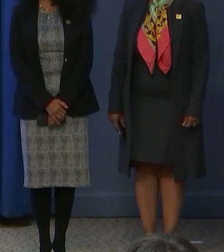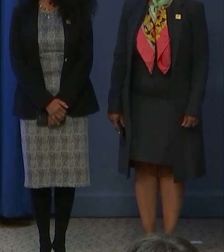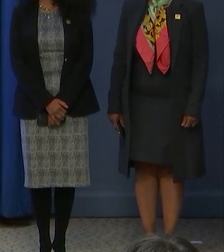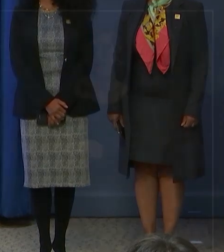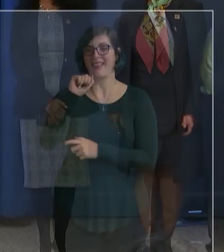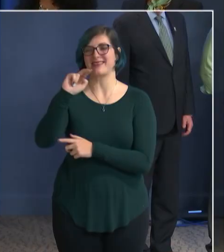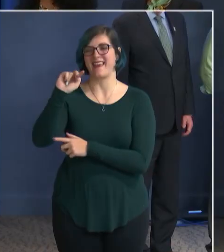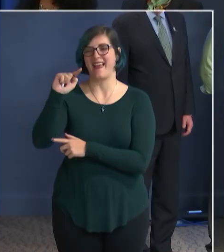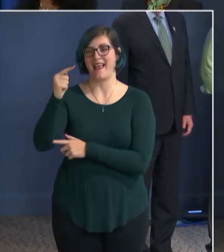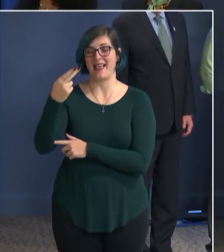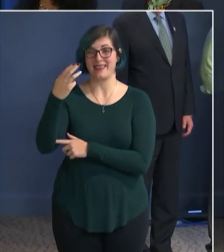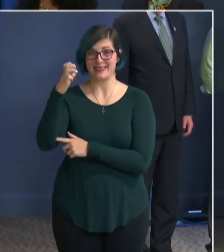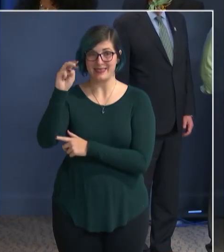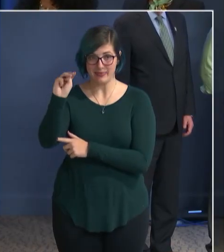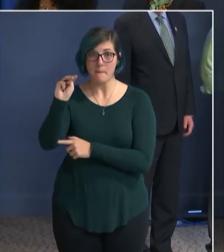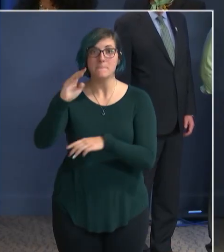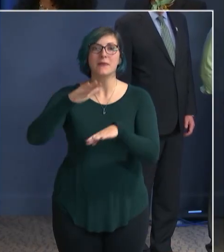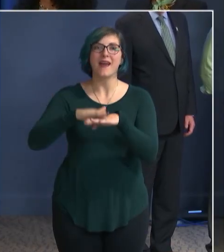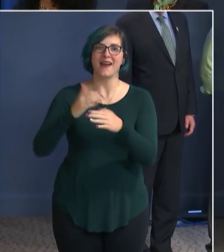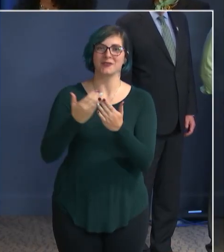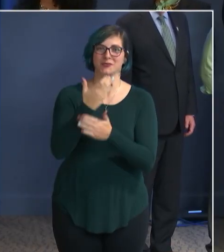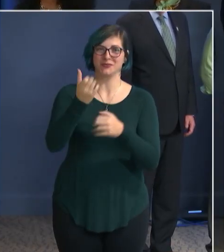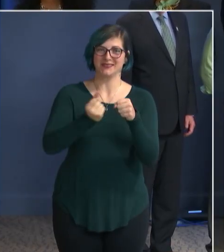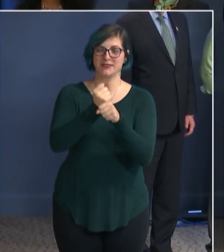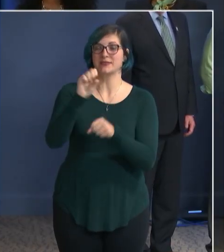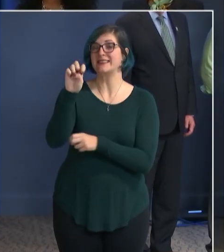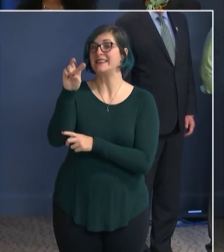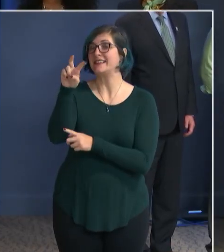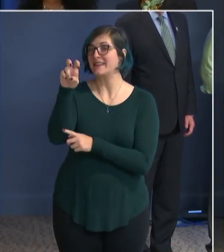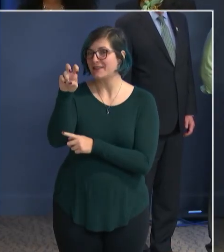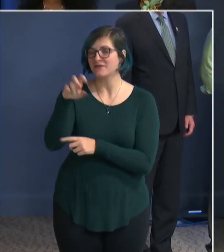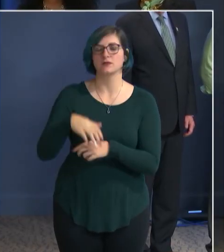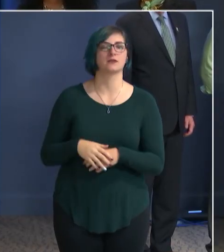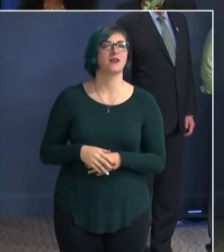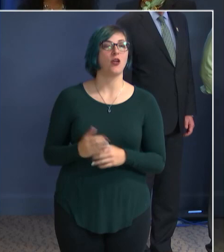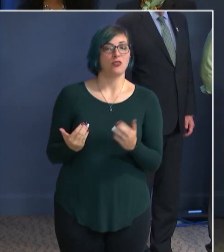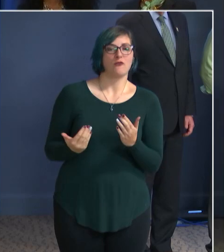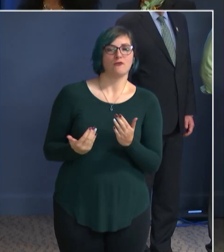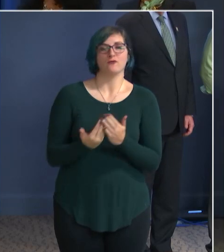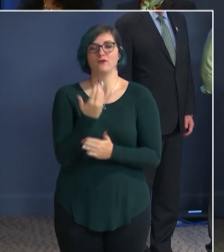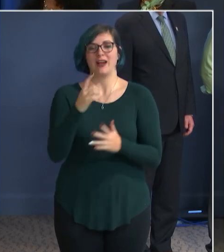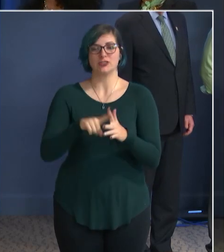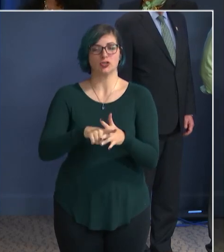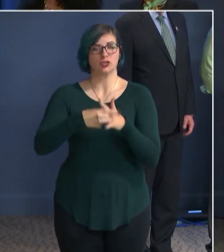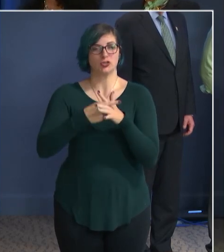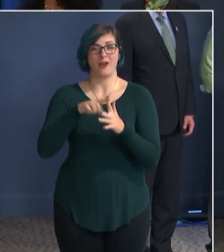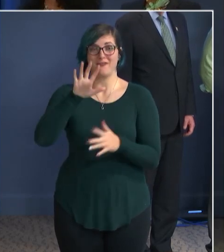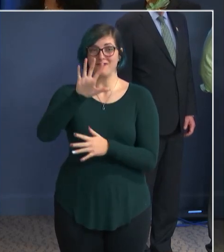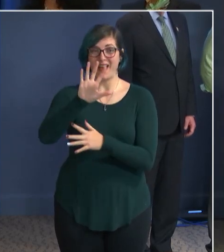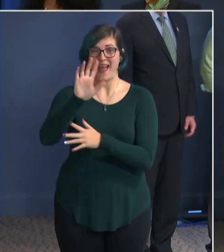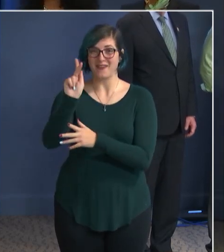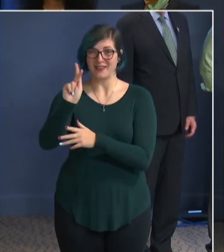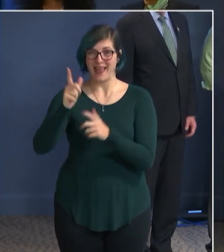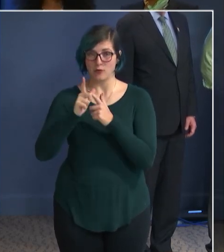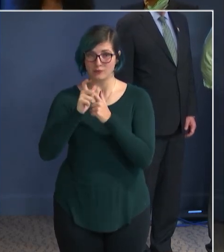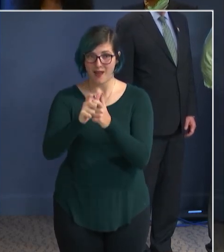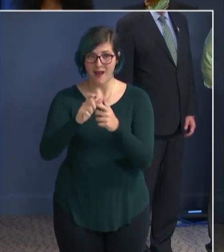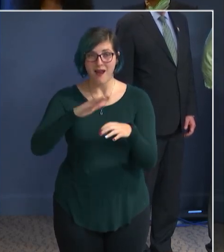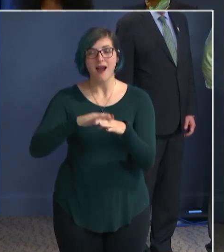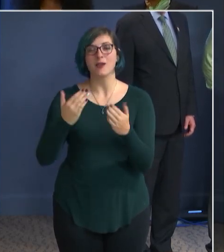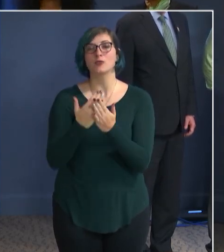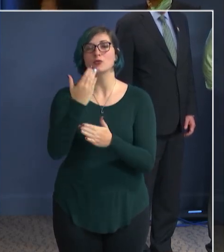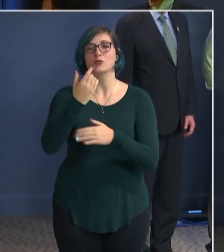of course, on New Year's Eve, the Fresh Start 5K on New Year's Day,